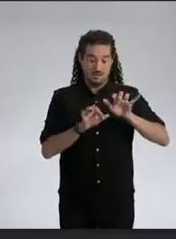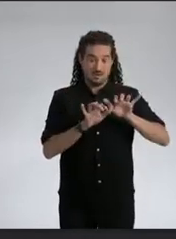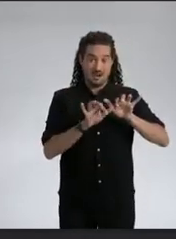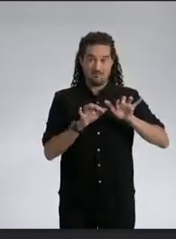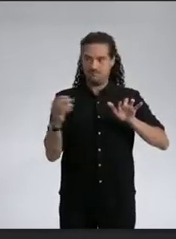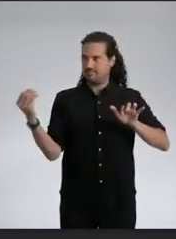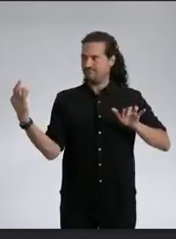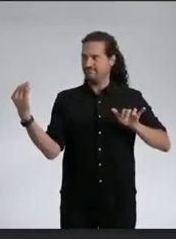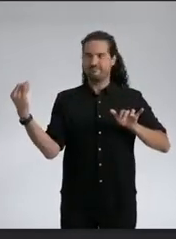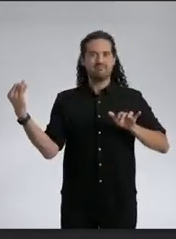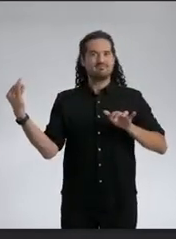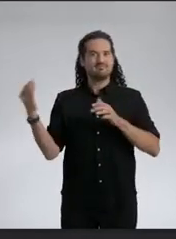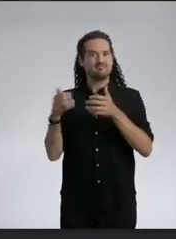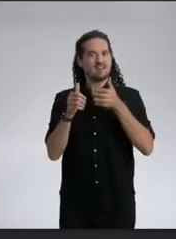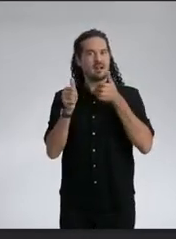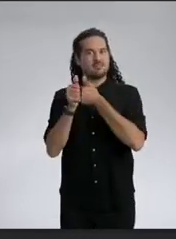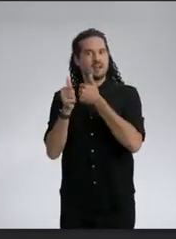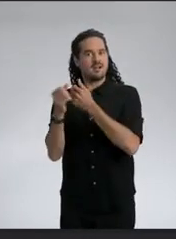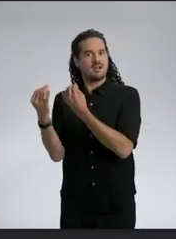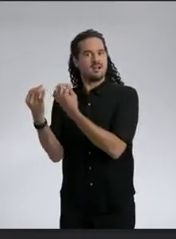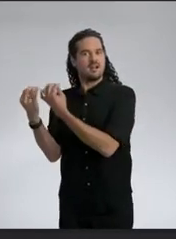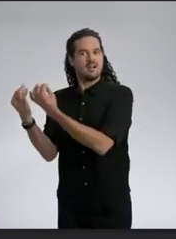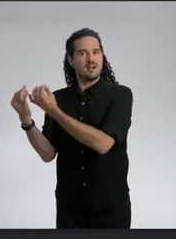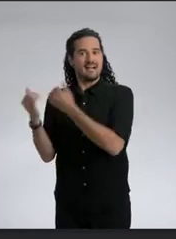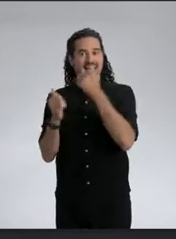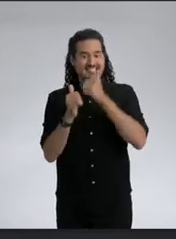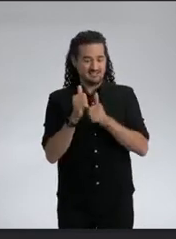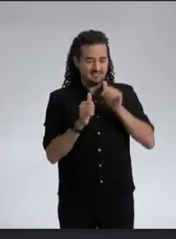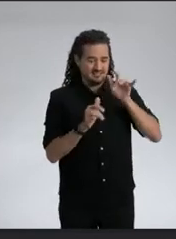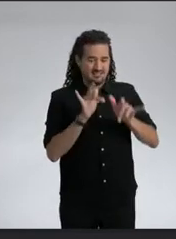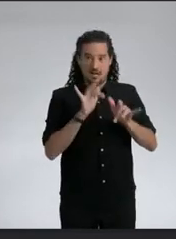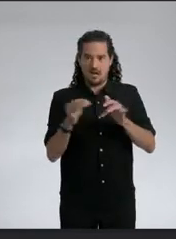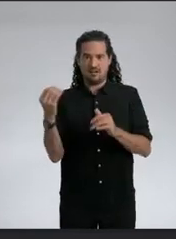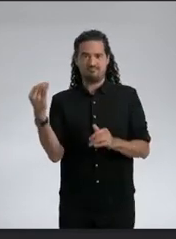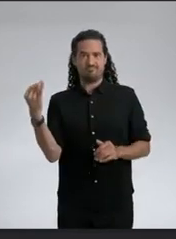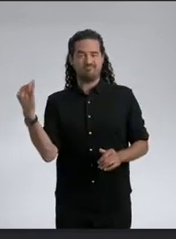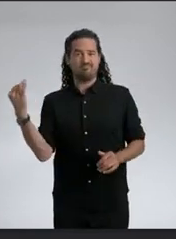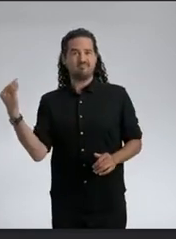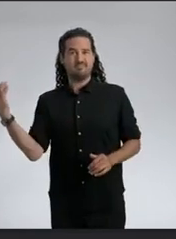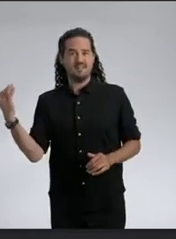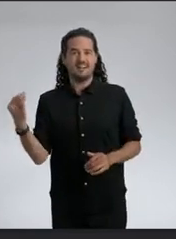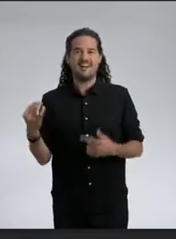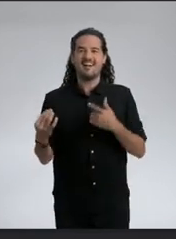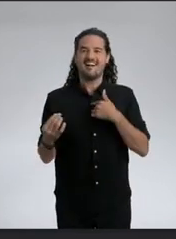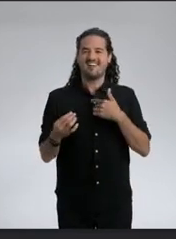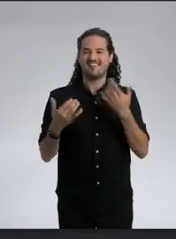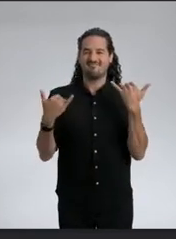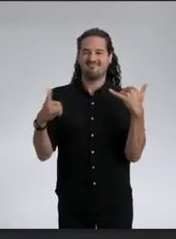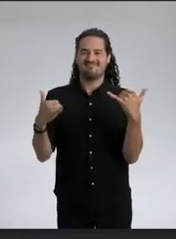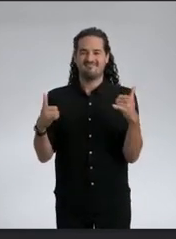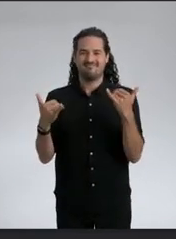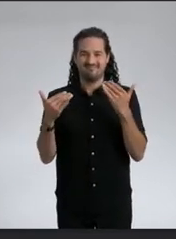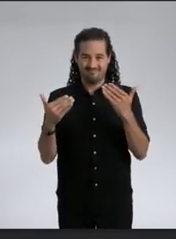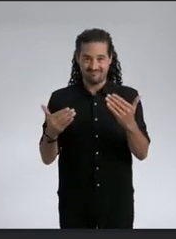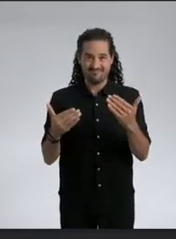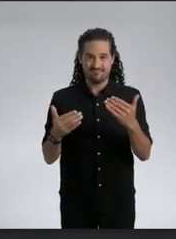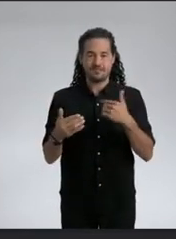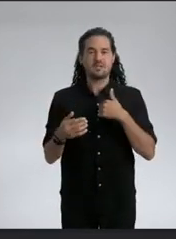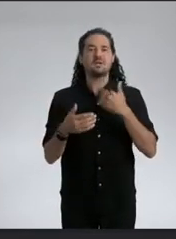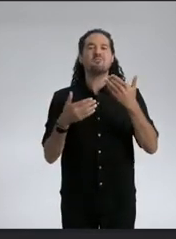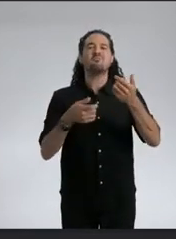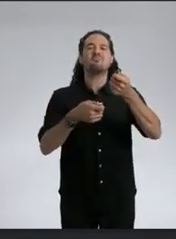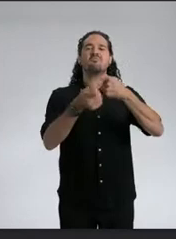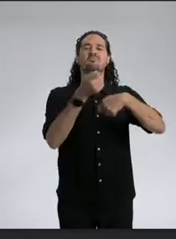to show my changes with each keystroke. Now, let's have a little fun. I'm going to replace this static text with a